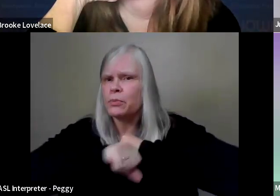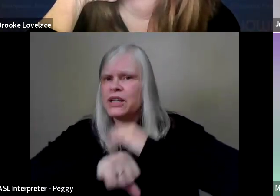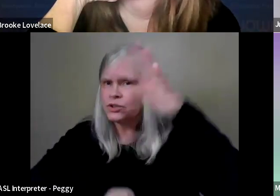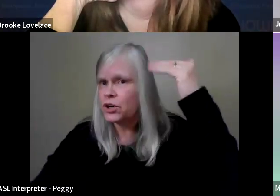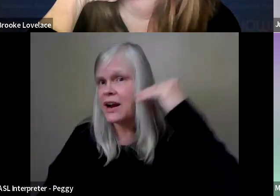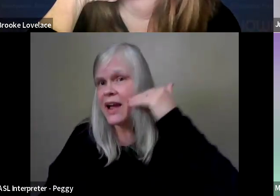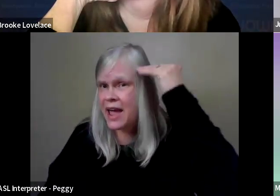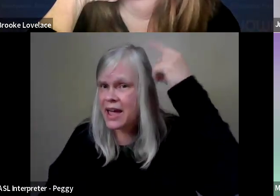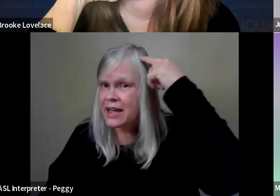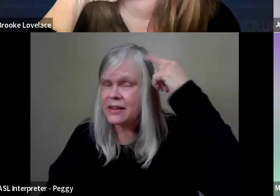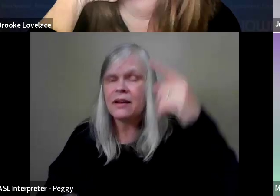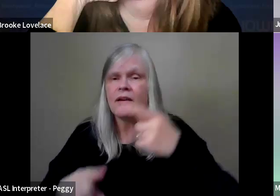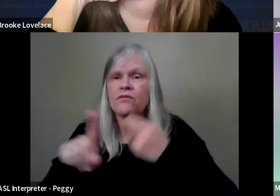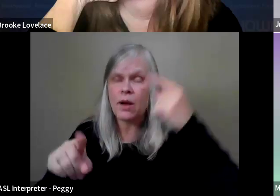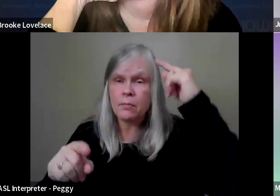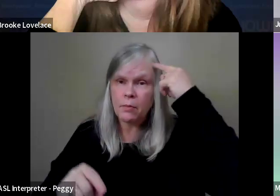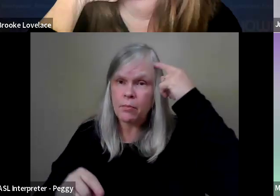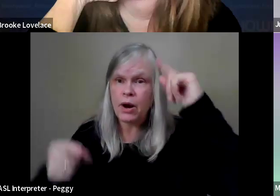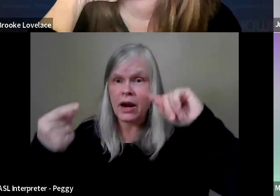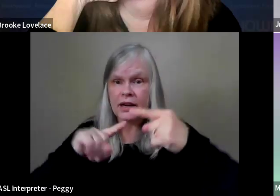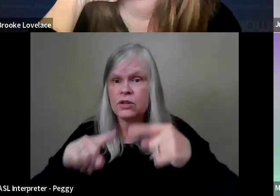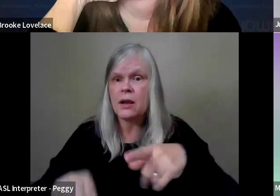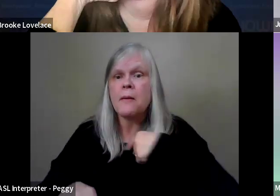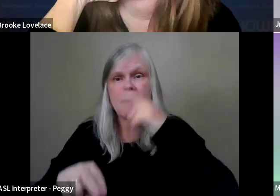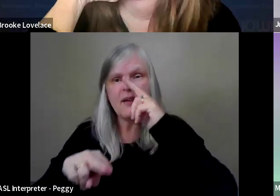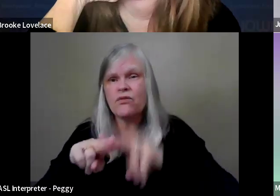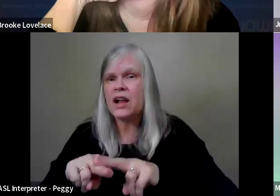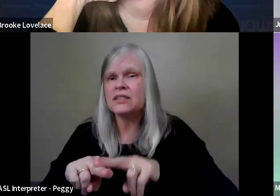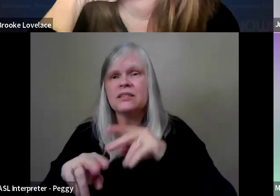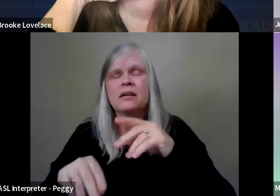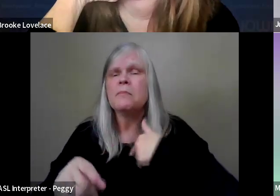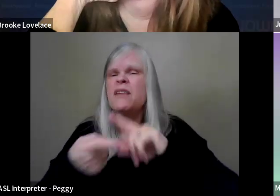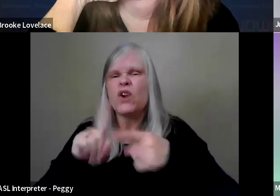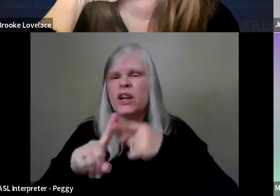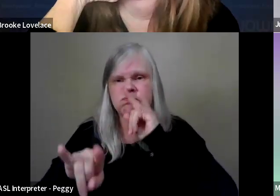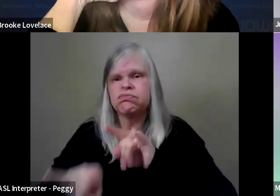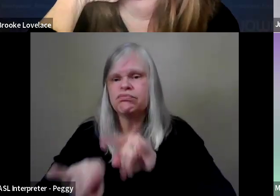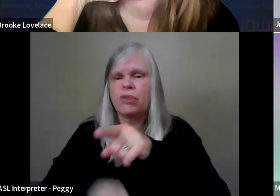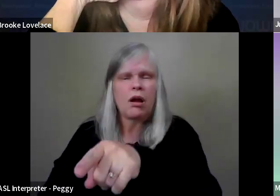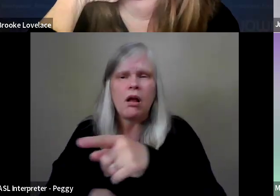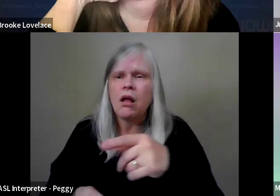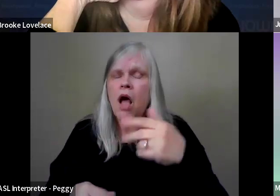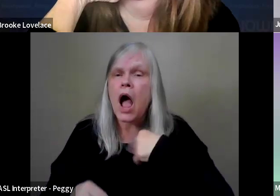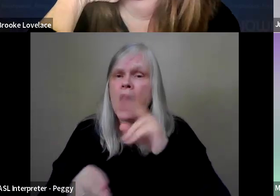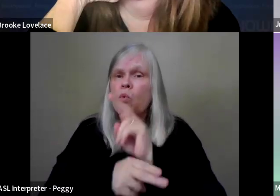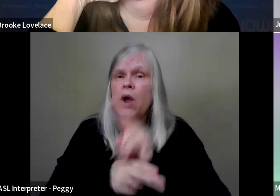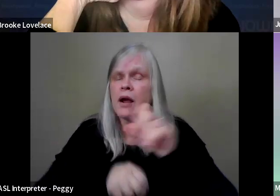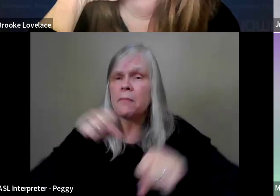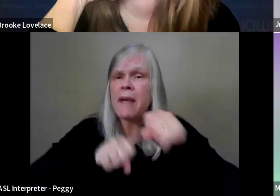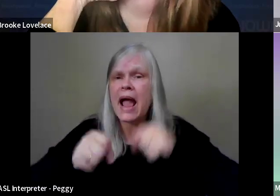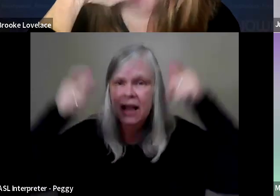helmet. I have a lot of friends who make fun of me for wearing my bike helmet, but it's very important to keep our brain safe and